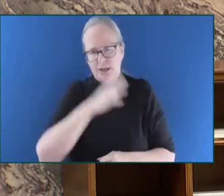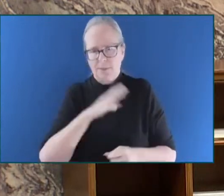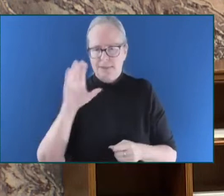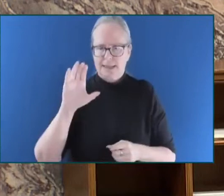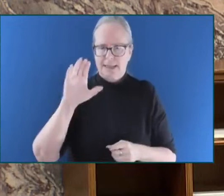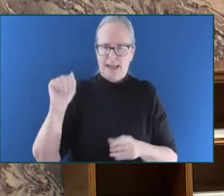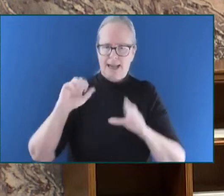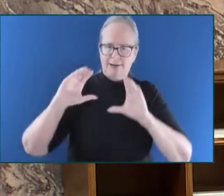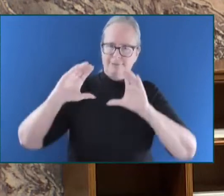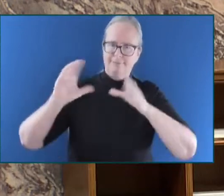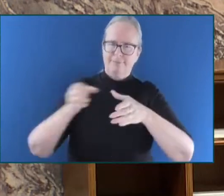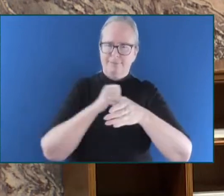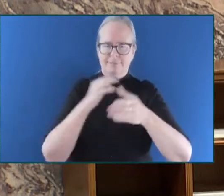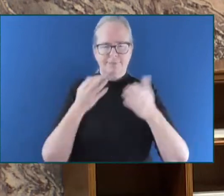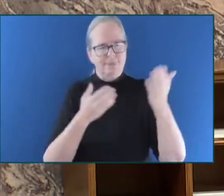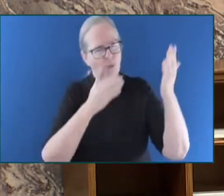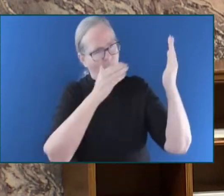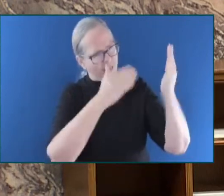today.